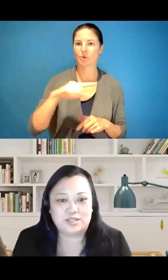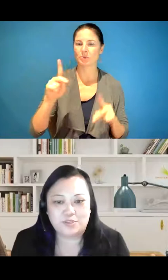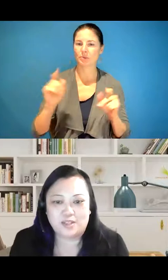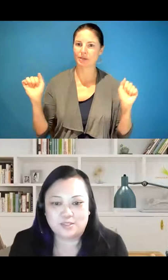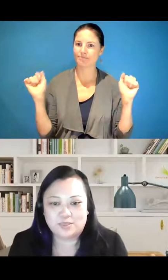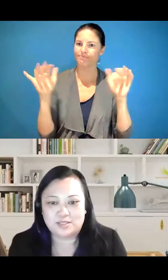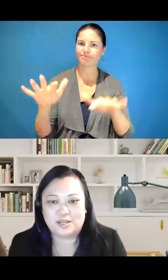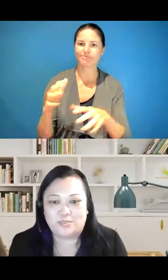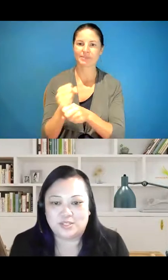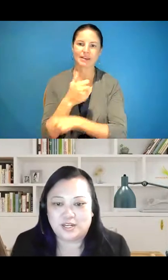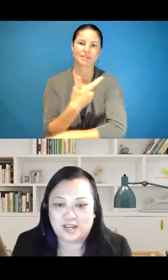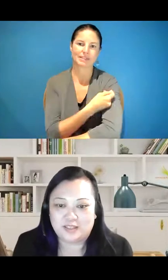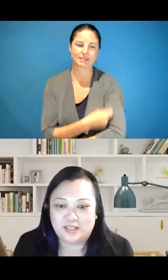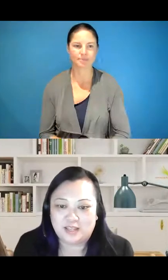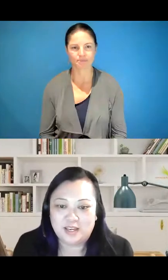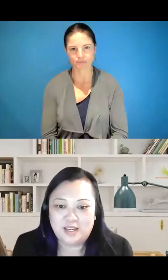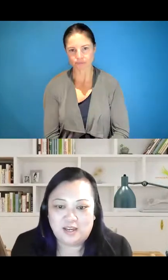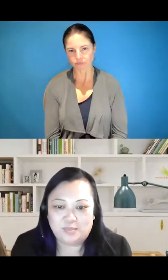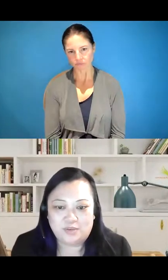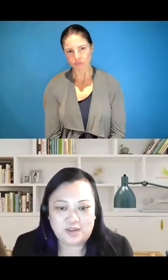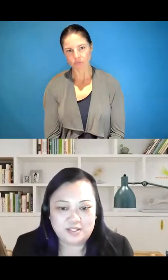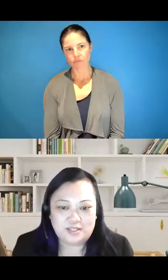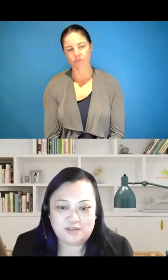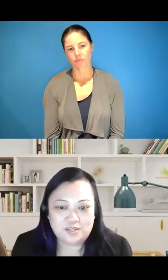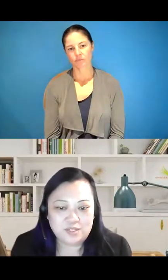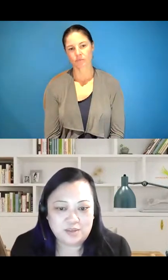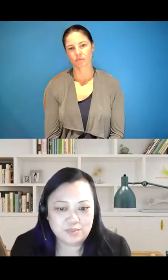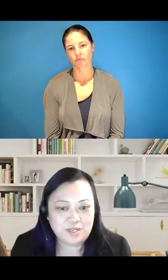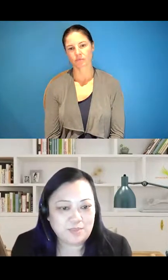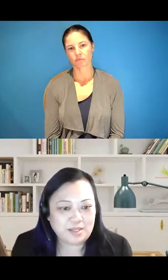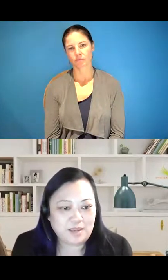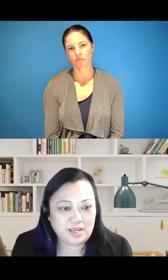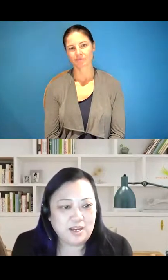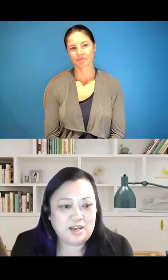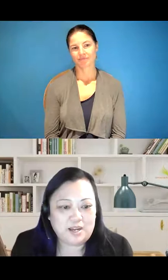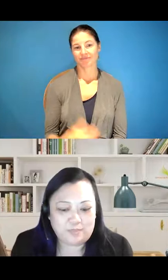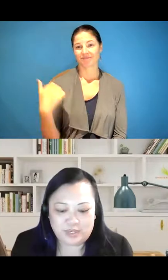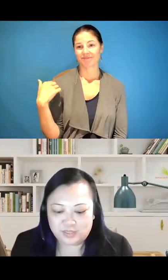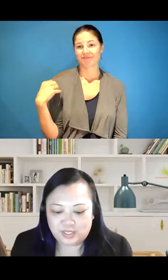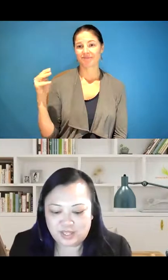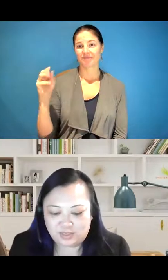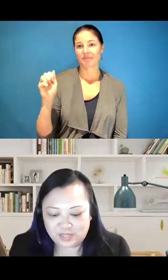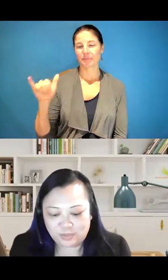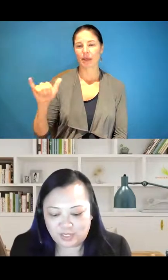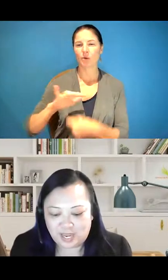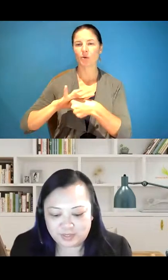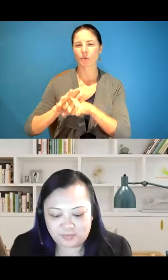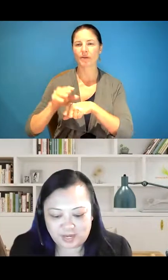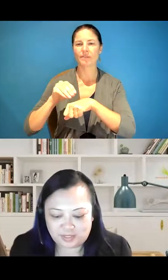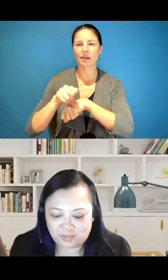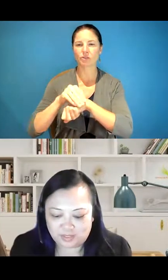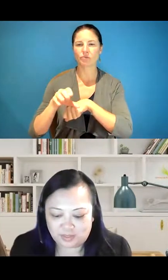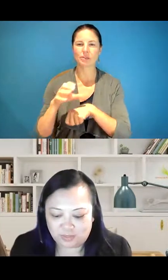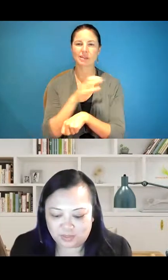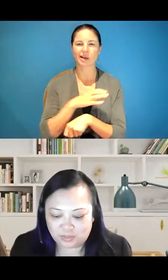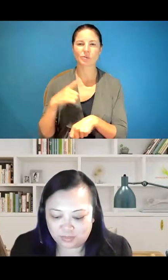a quick snapshot. This was presented at the COVID Vaccine Advisory Council meeting back in May, but you'll see that there's equity gaps in